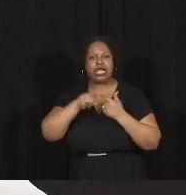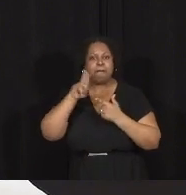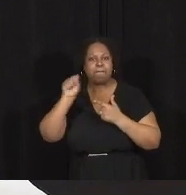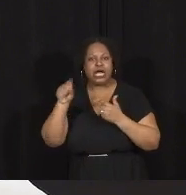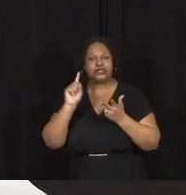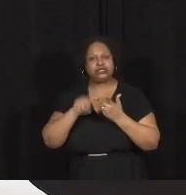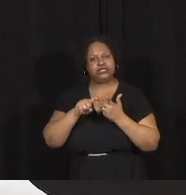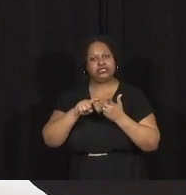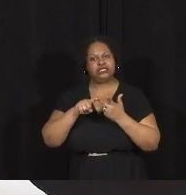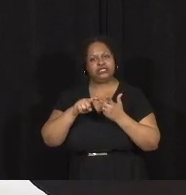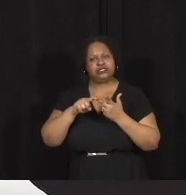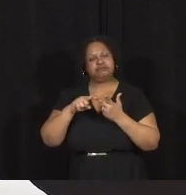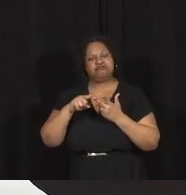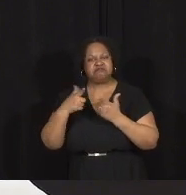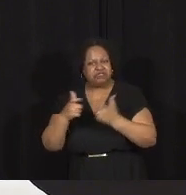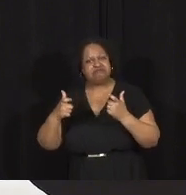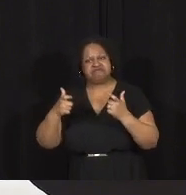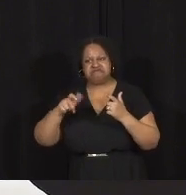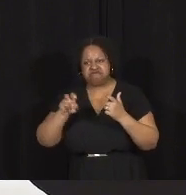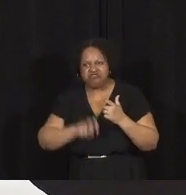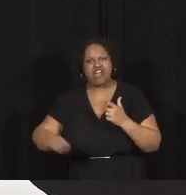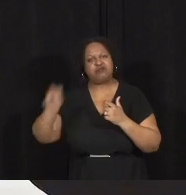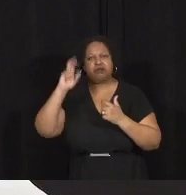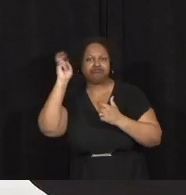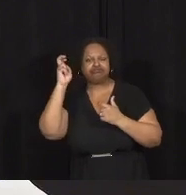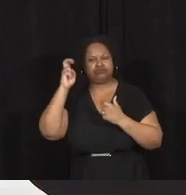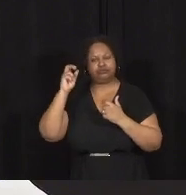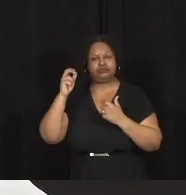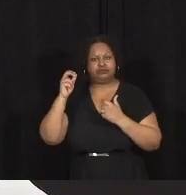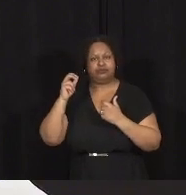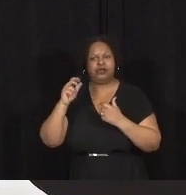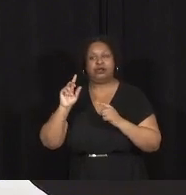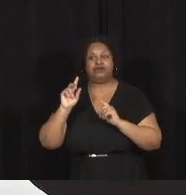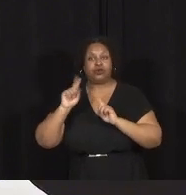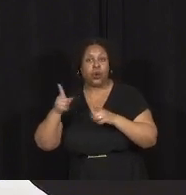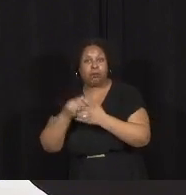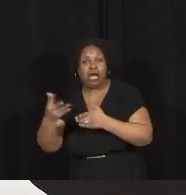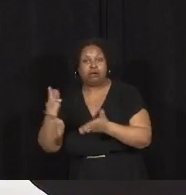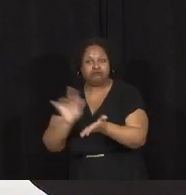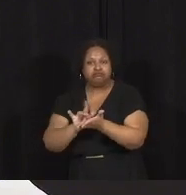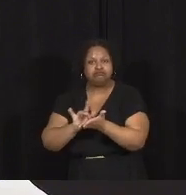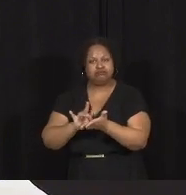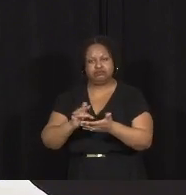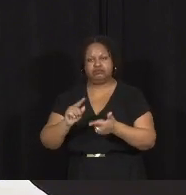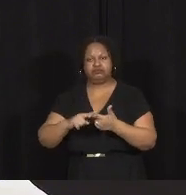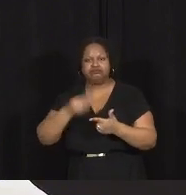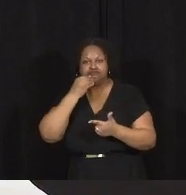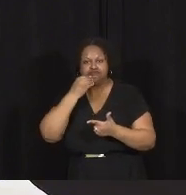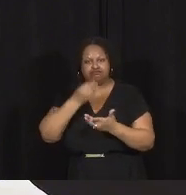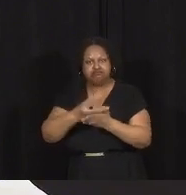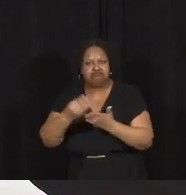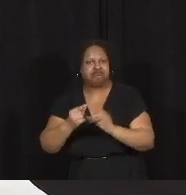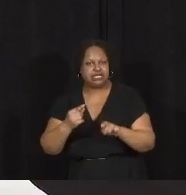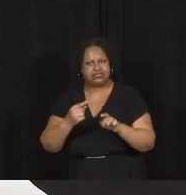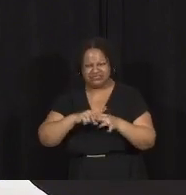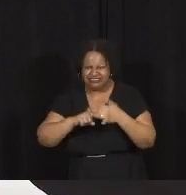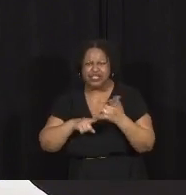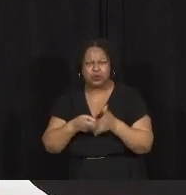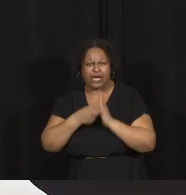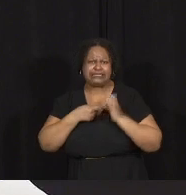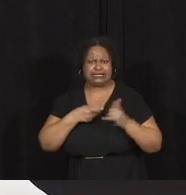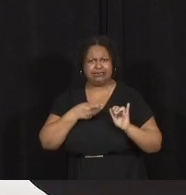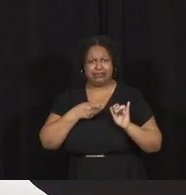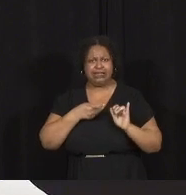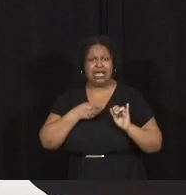groceries, pharmacy supplies, and other essentials of life. So reducing the number and types of